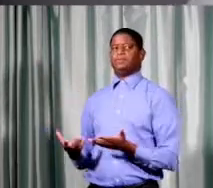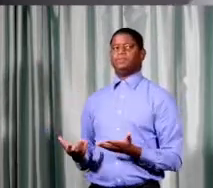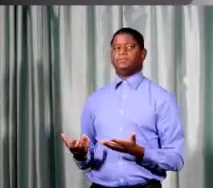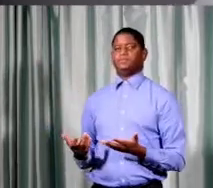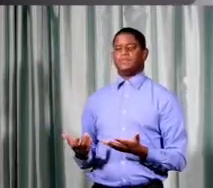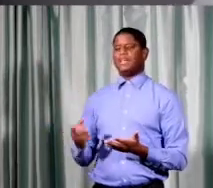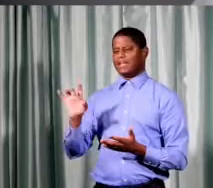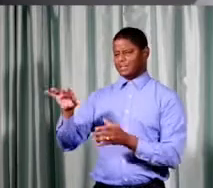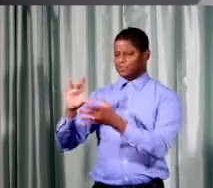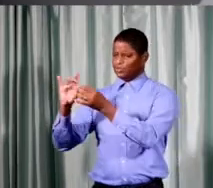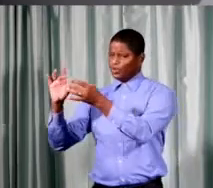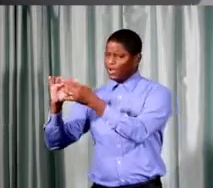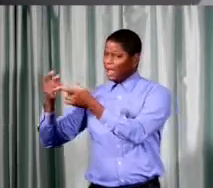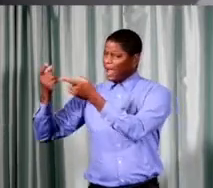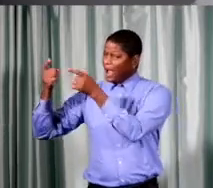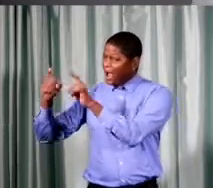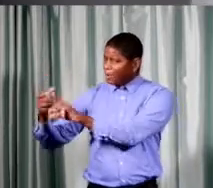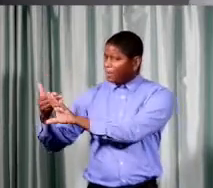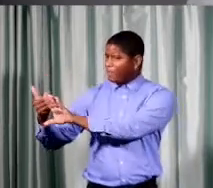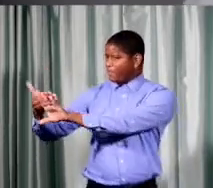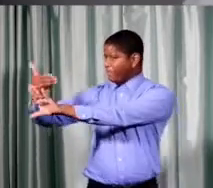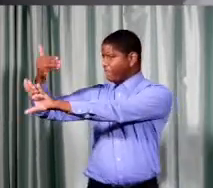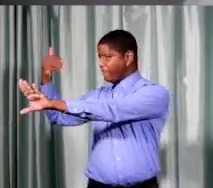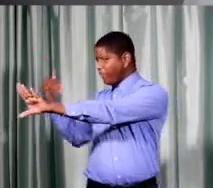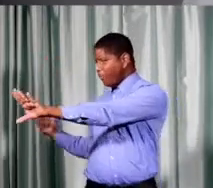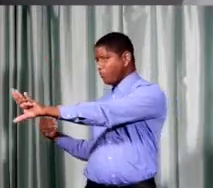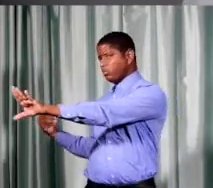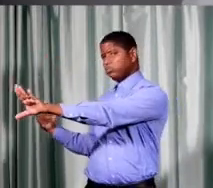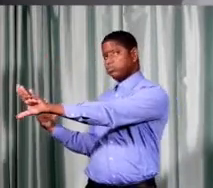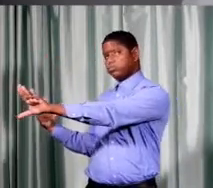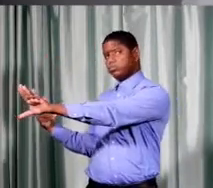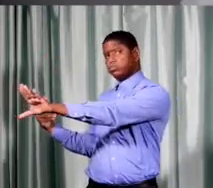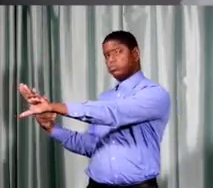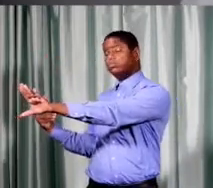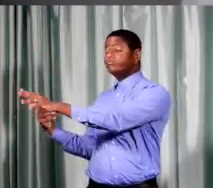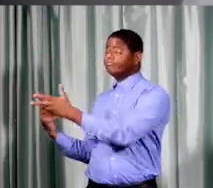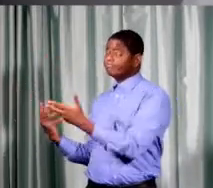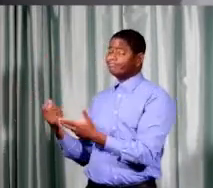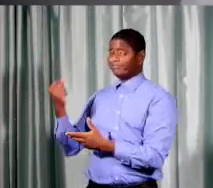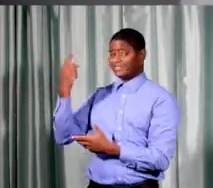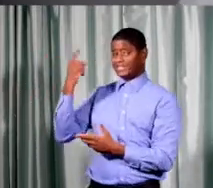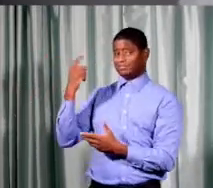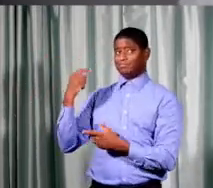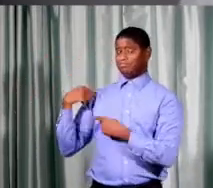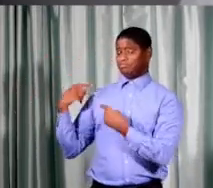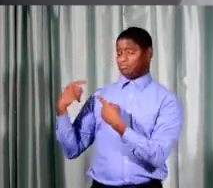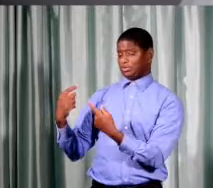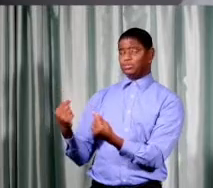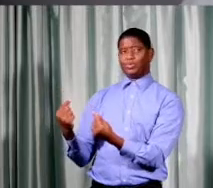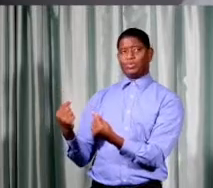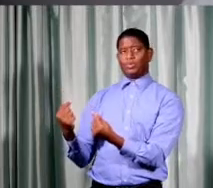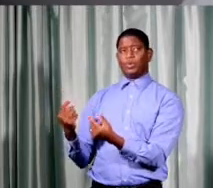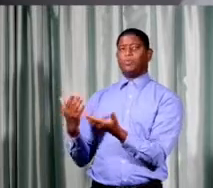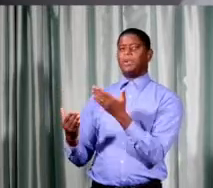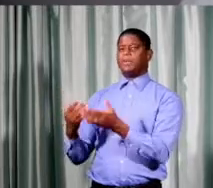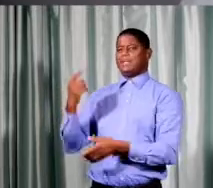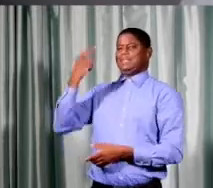do, and the truth is you do this right now, either on a piece of paper in your mind.